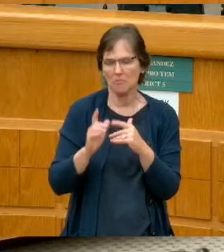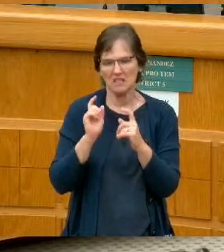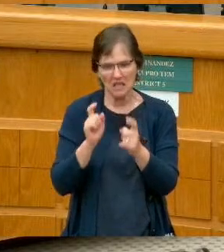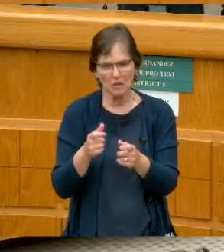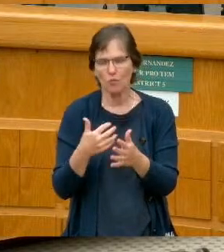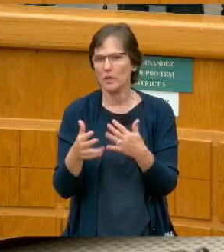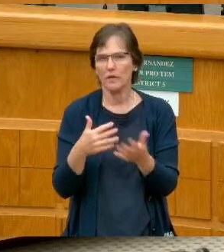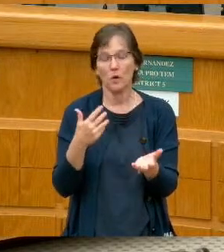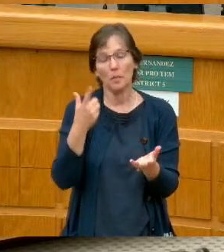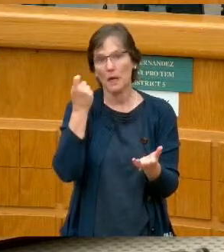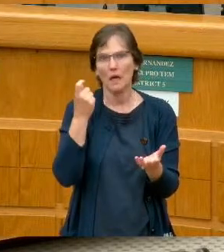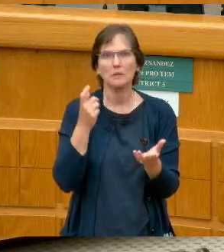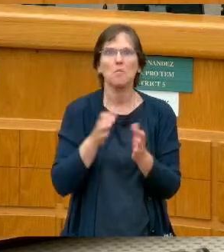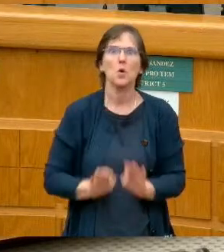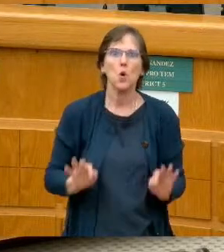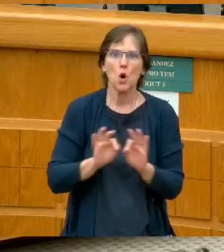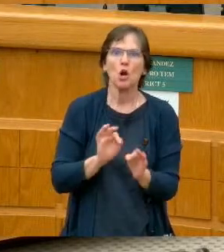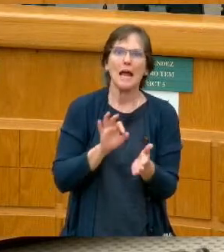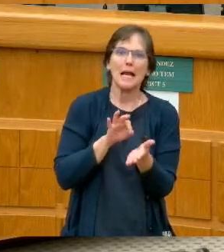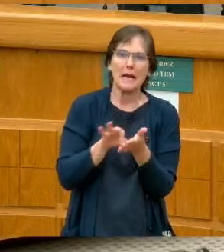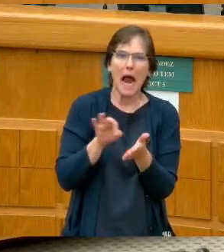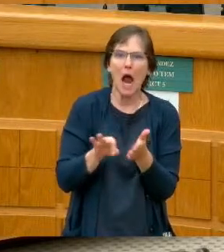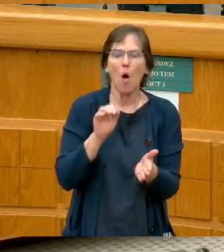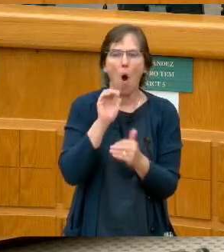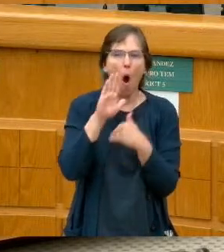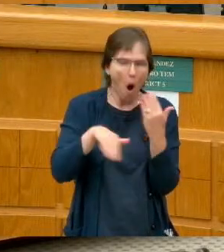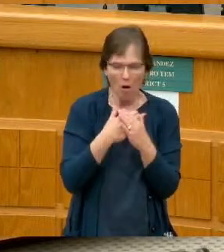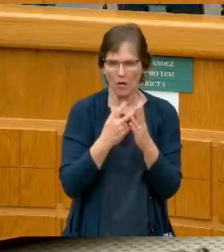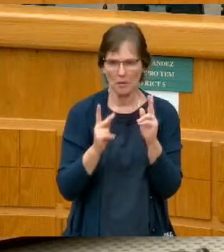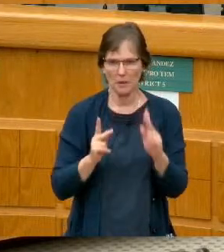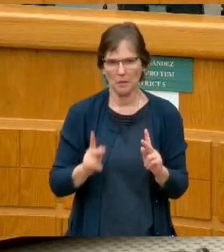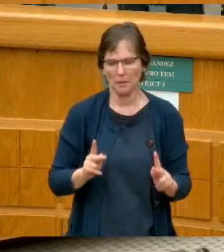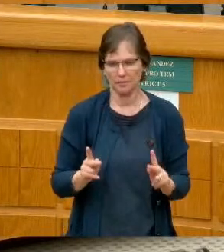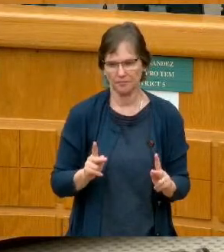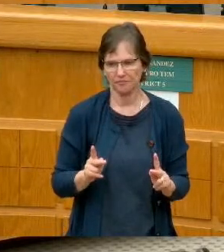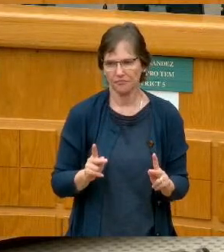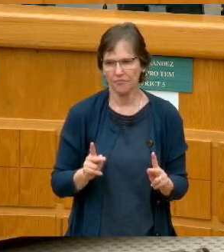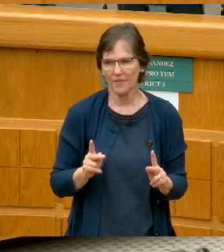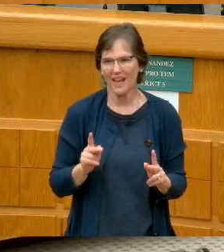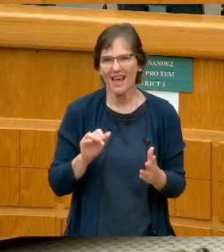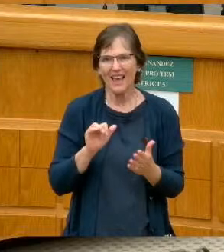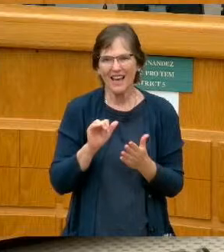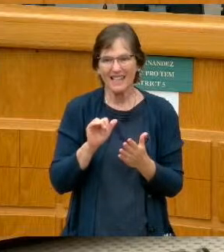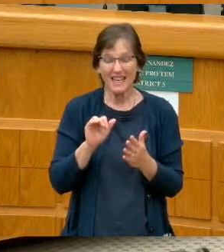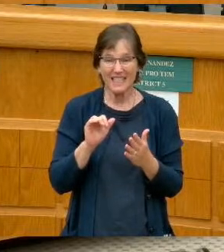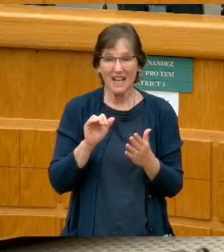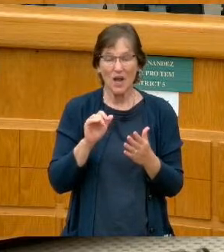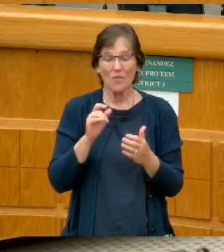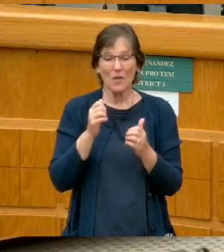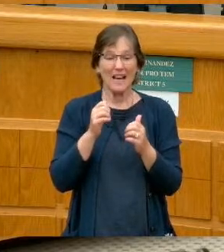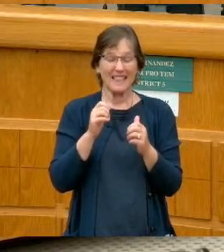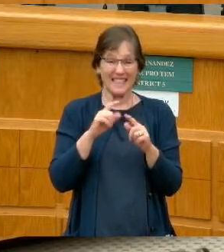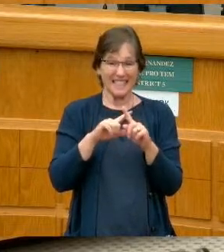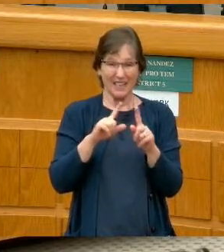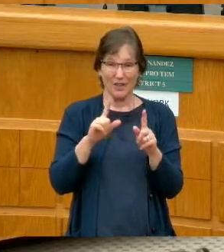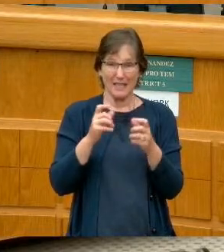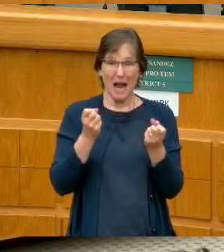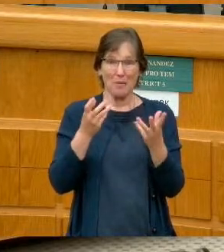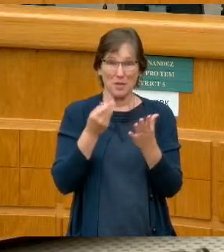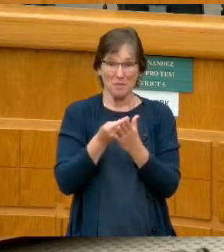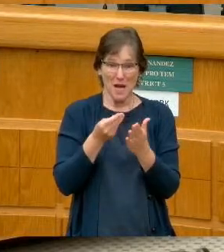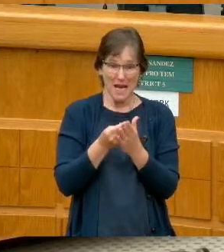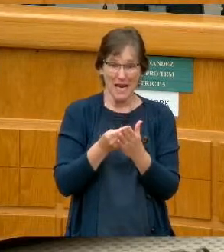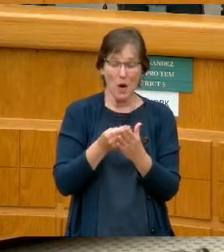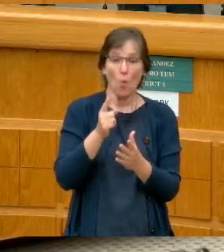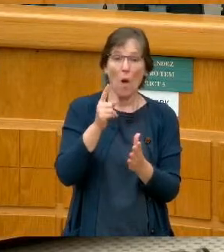decade. And you figure at $1,000 to $1,500 per person difference, that can mean millions of